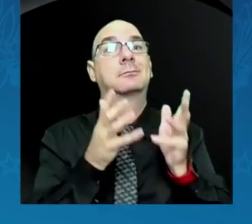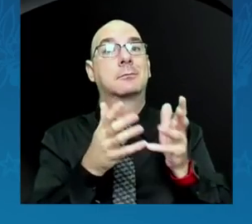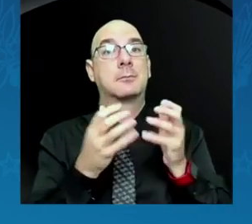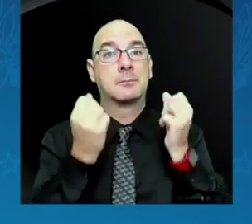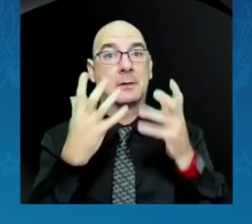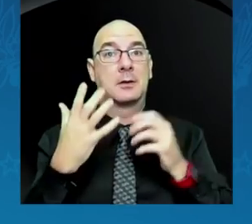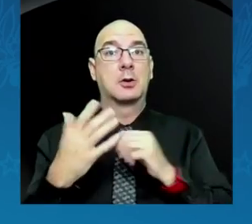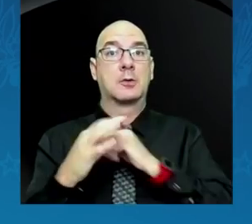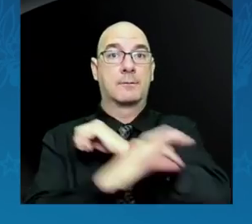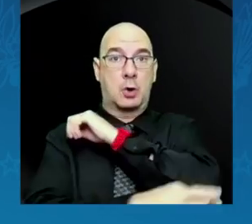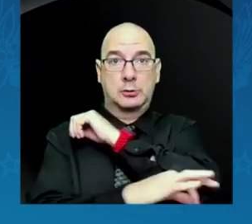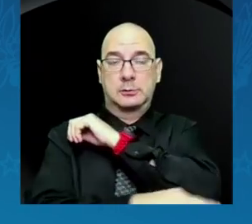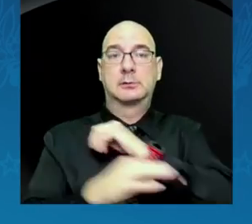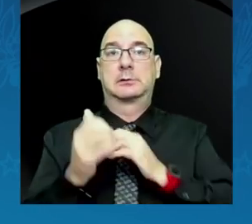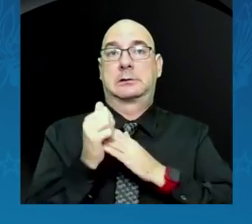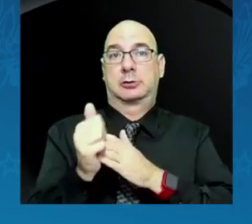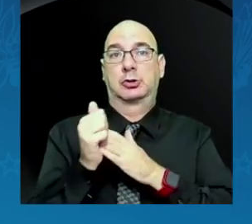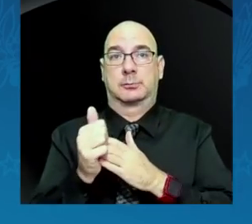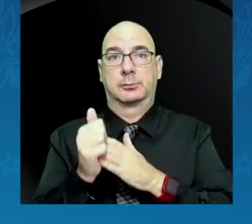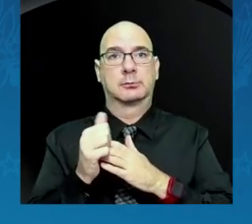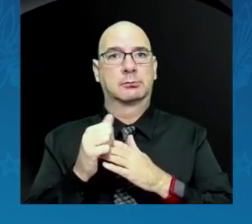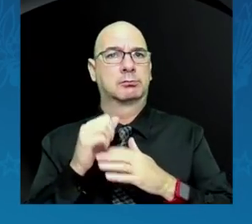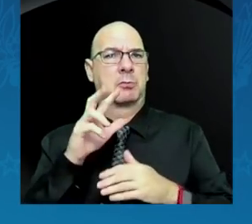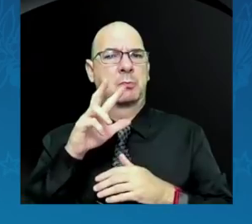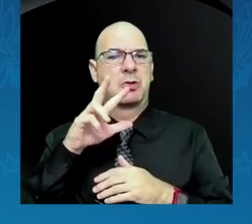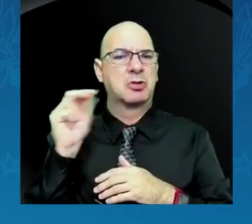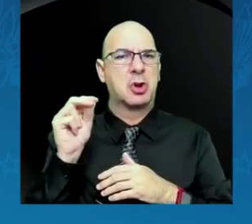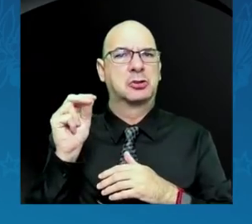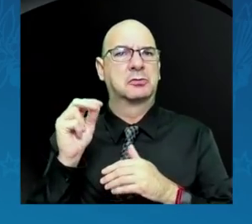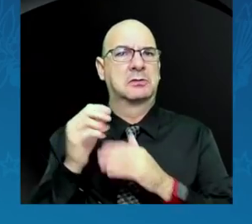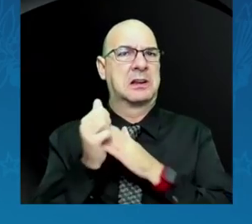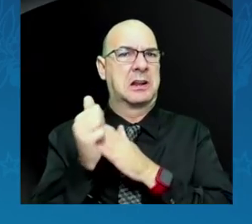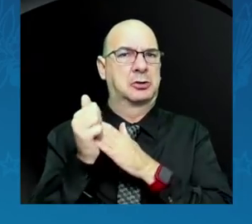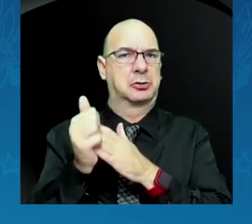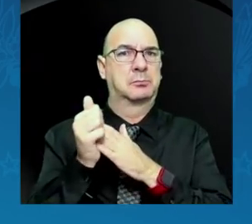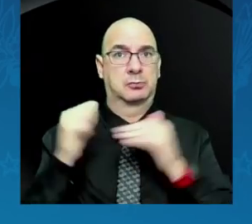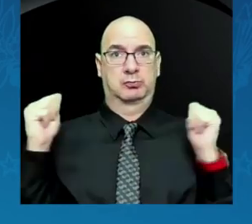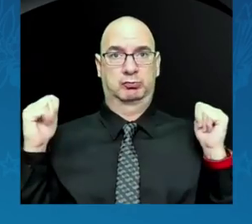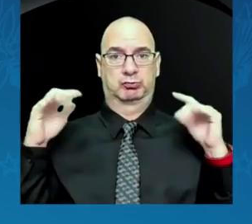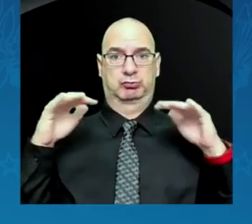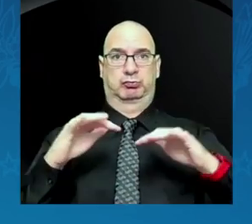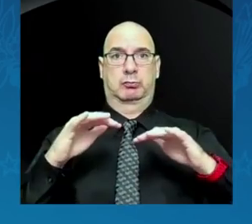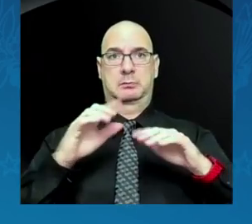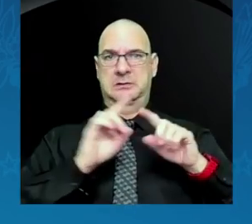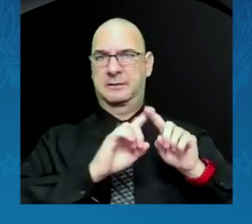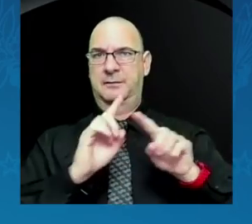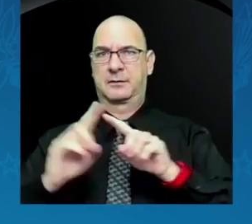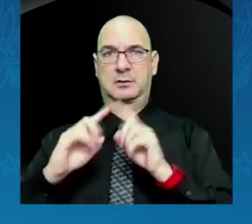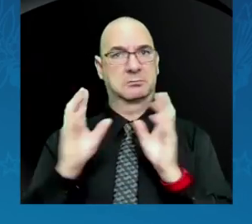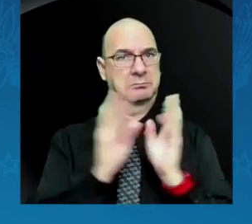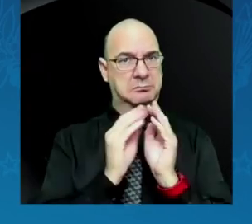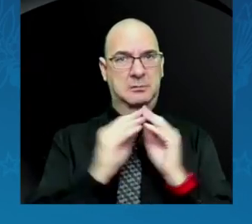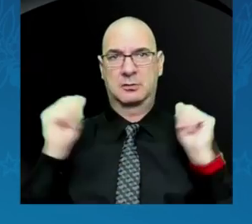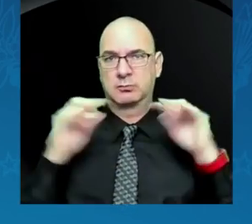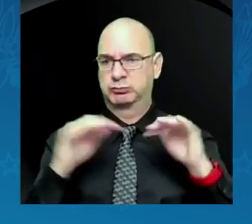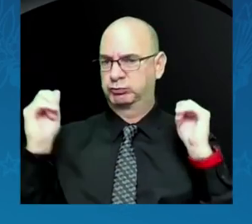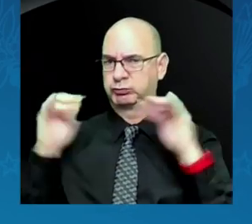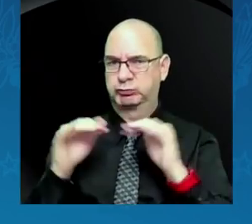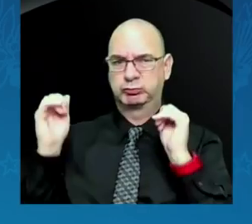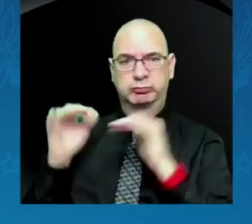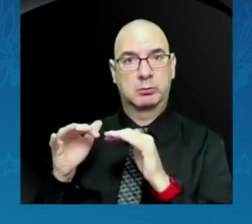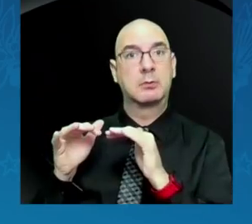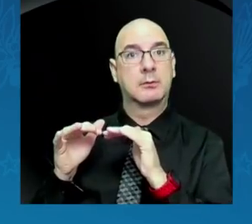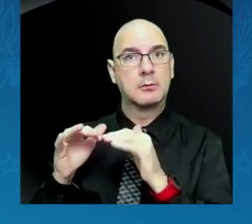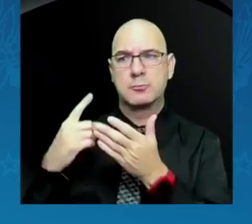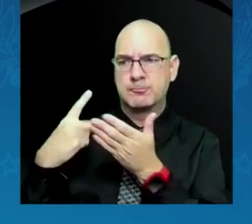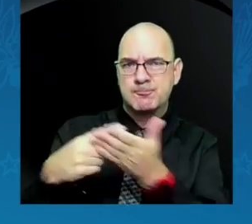heads of state who have attended the various meetings that we have been having, and therefore the conversations have not only been